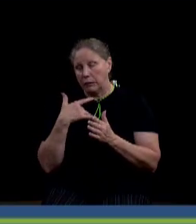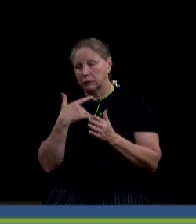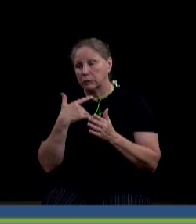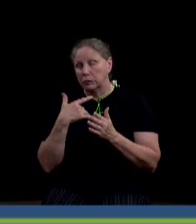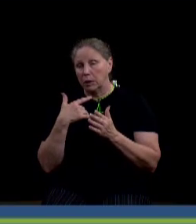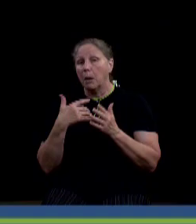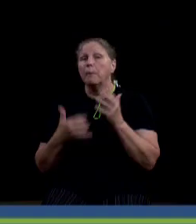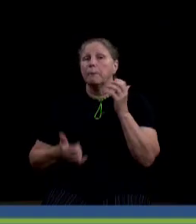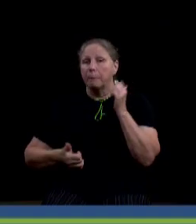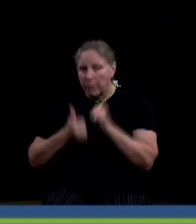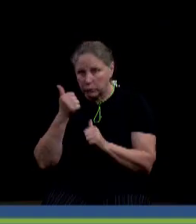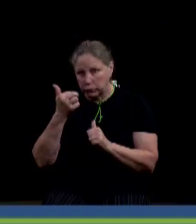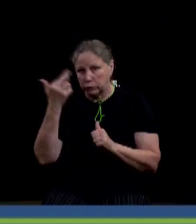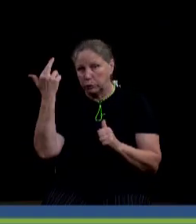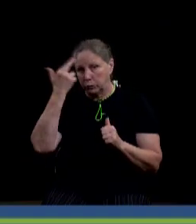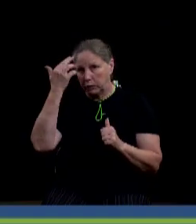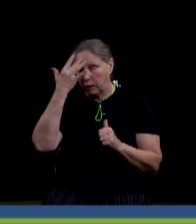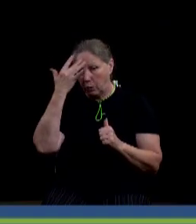That